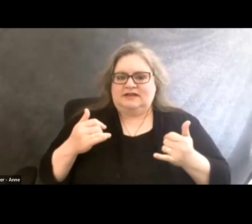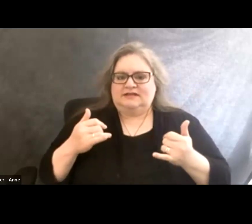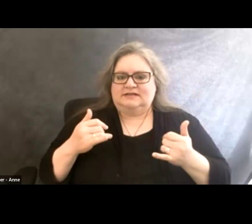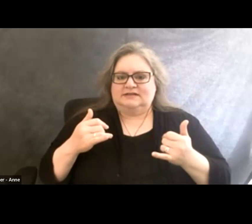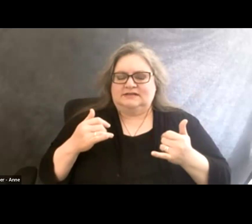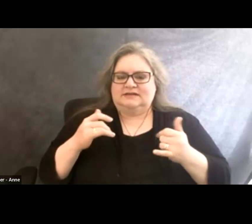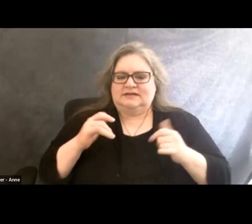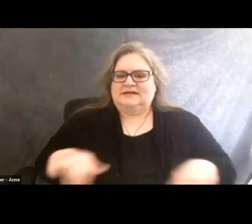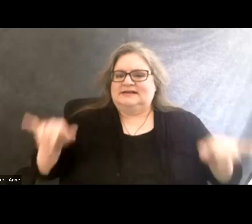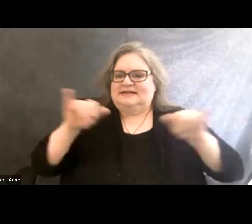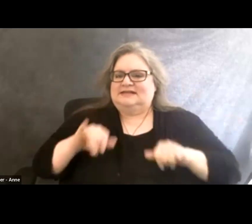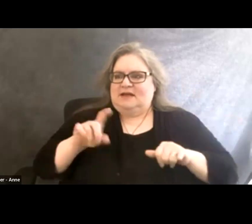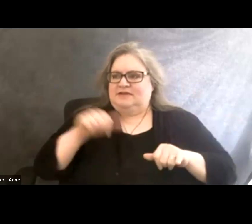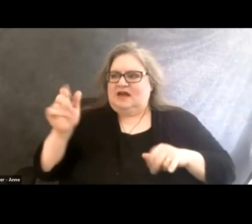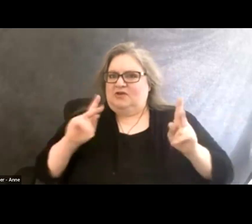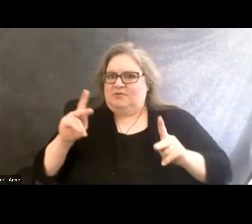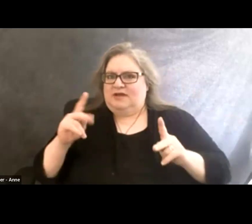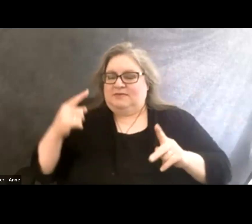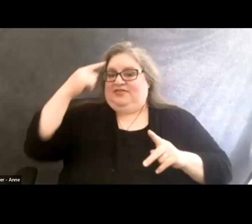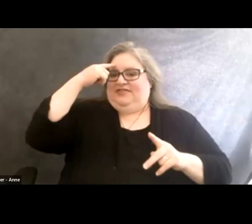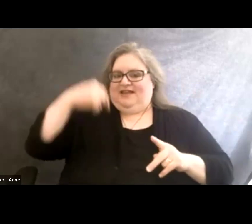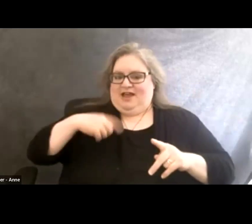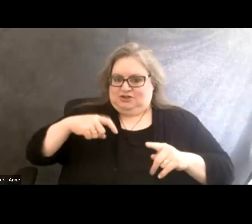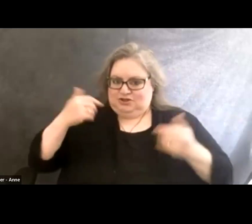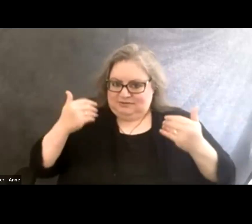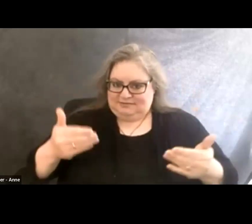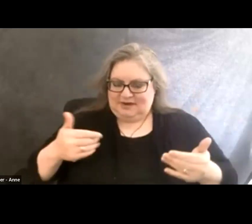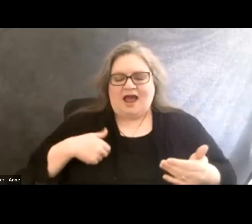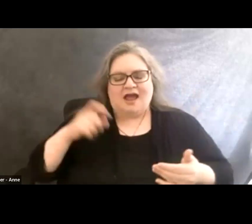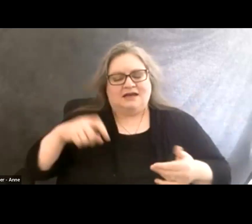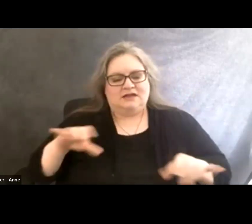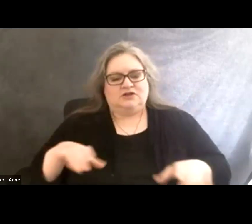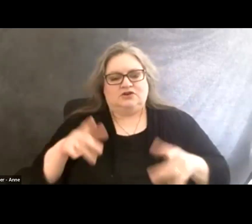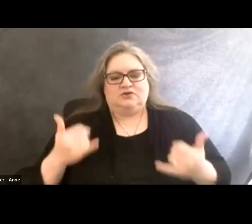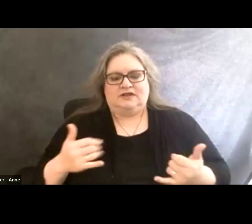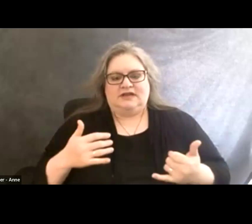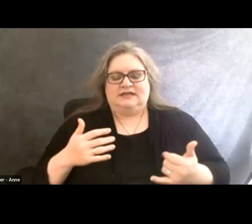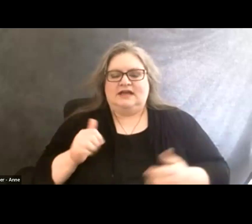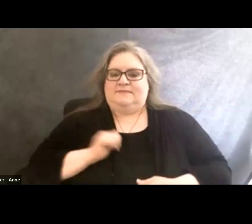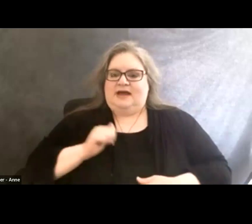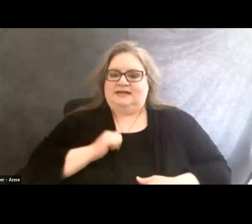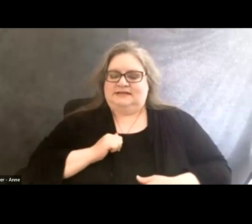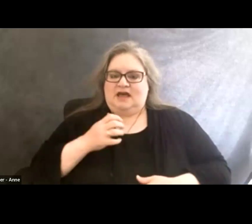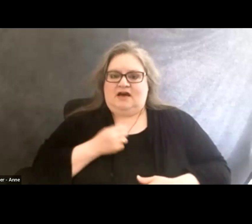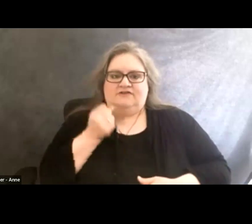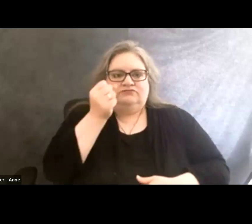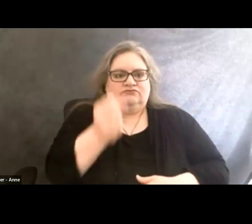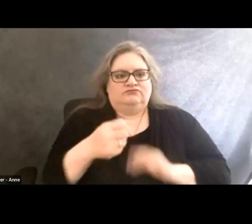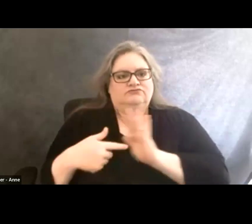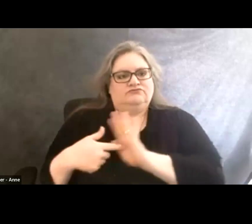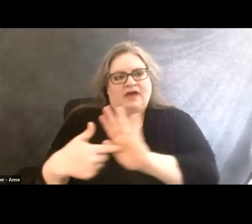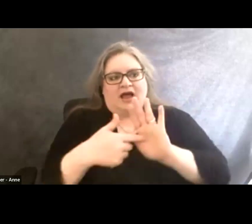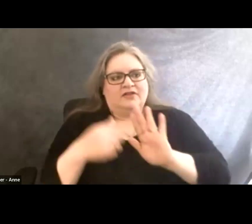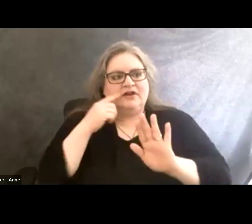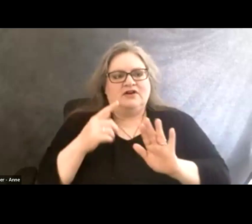people think that I should be doing it. I'm going to need to do this and put myself out there in a way